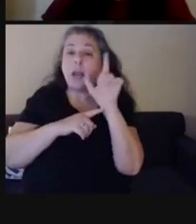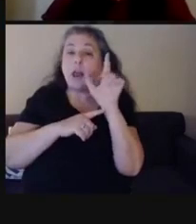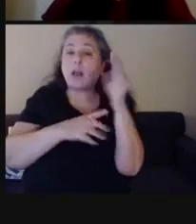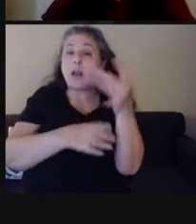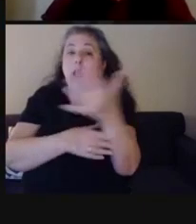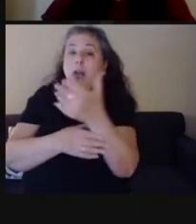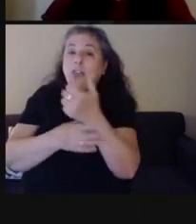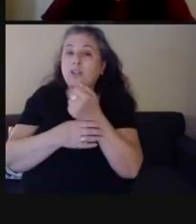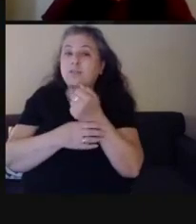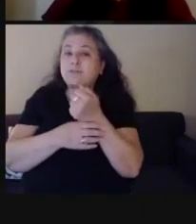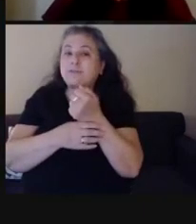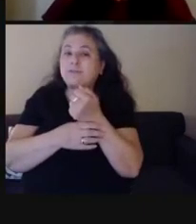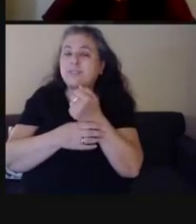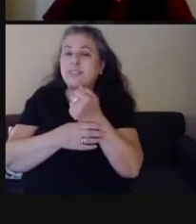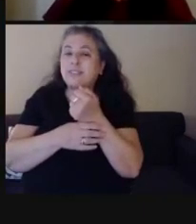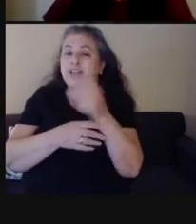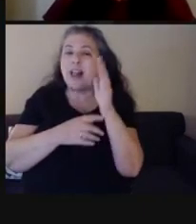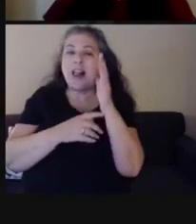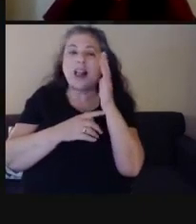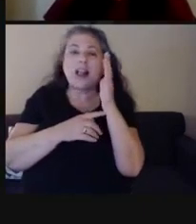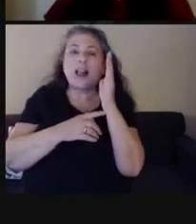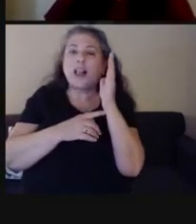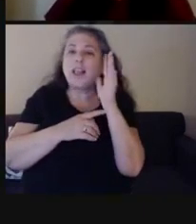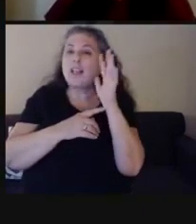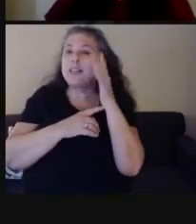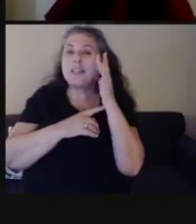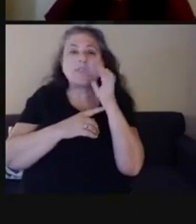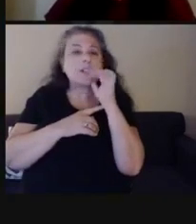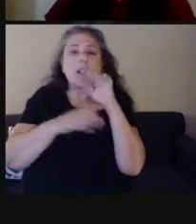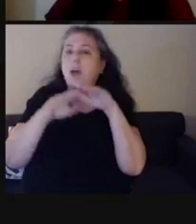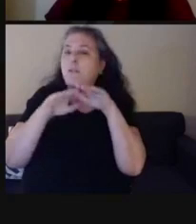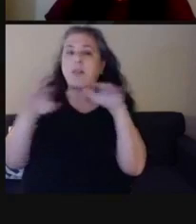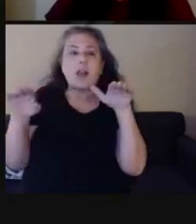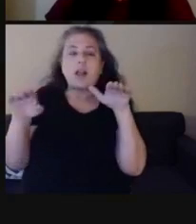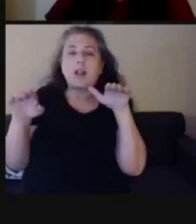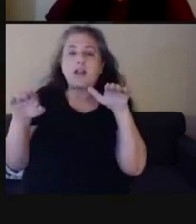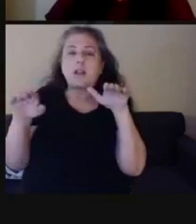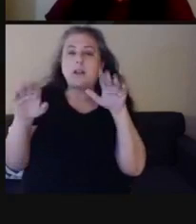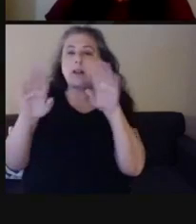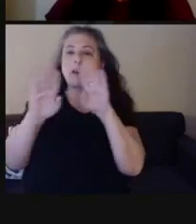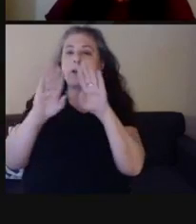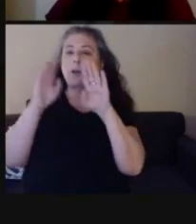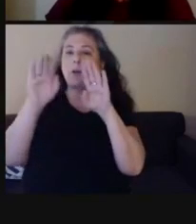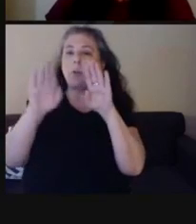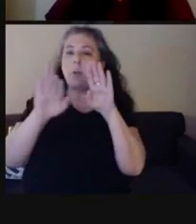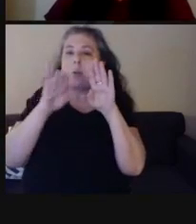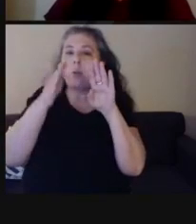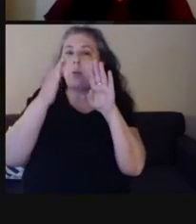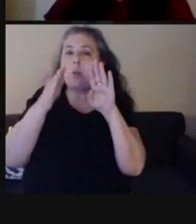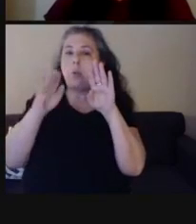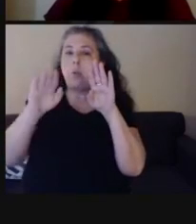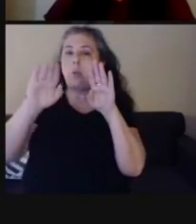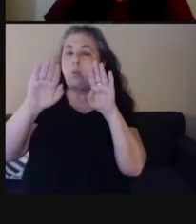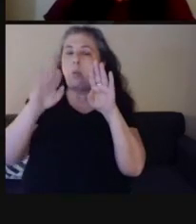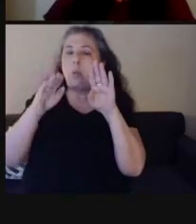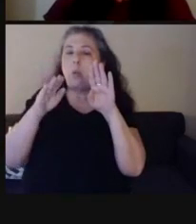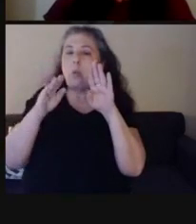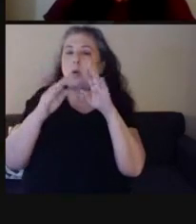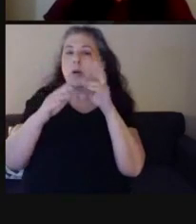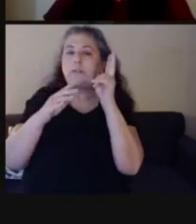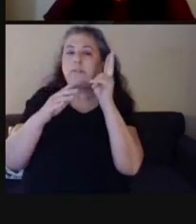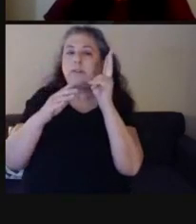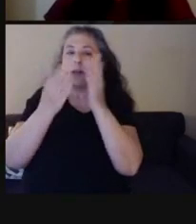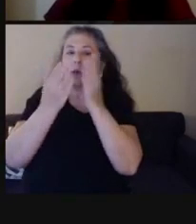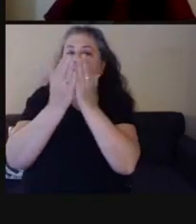as you can see, these leaves are not flat. They have a little bit of an indentation. They're almost like a V